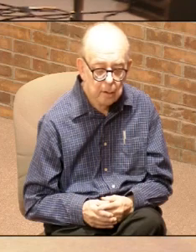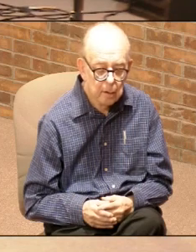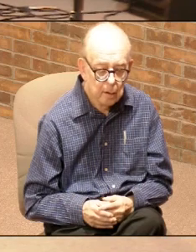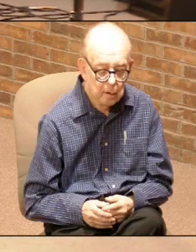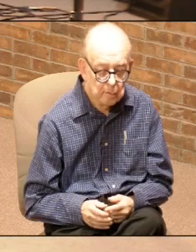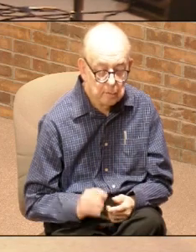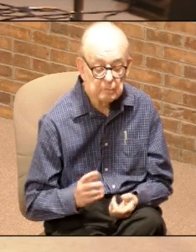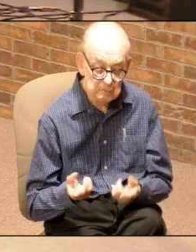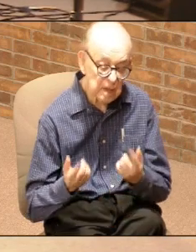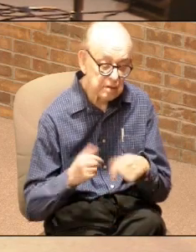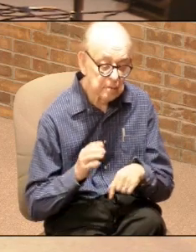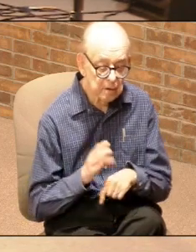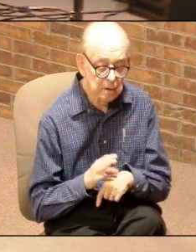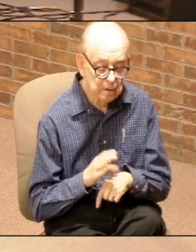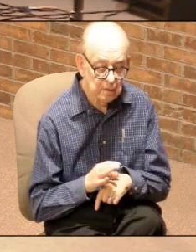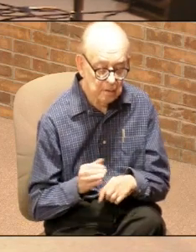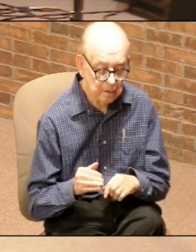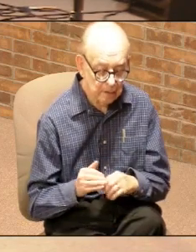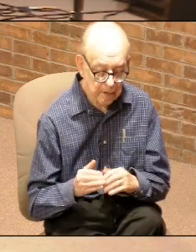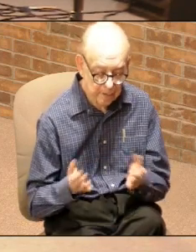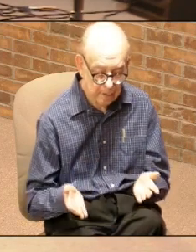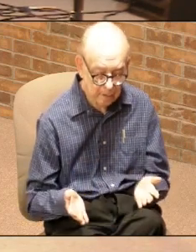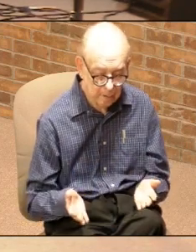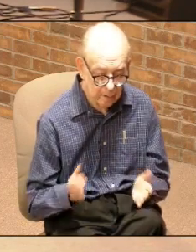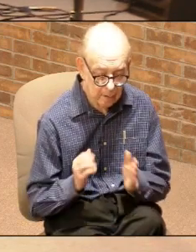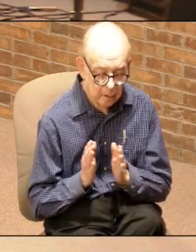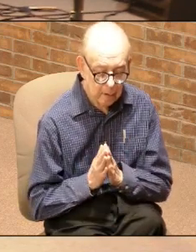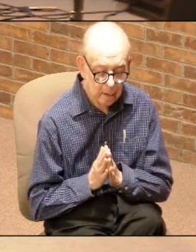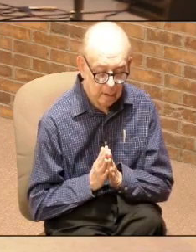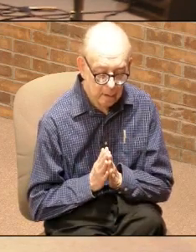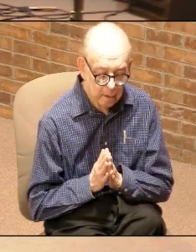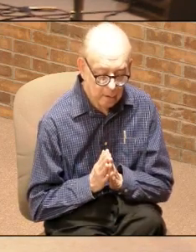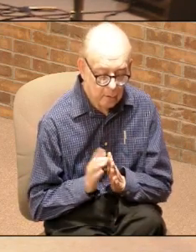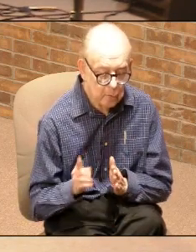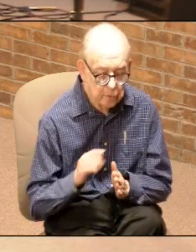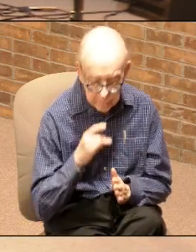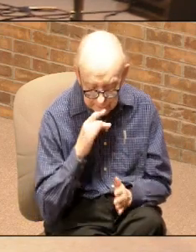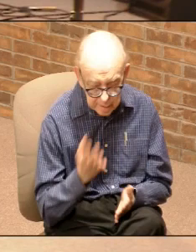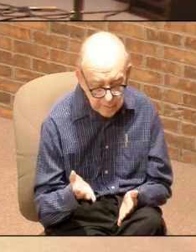would come to church, even here, and I'd ask, "Where's your kids?"